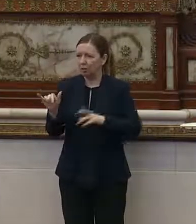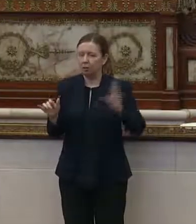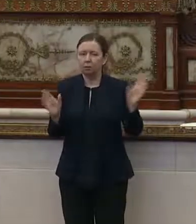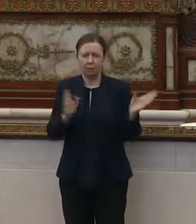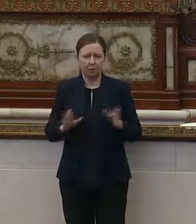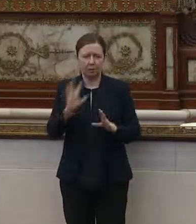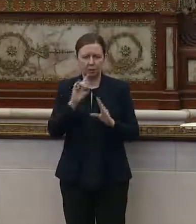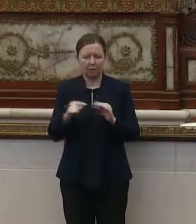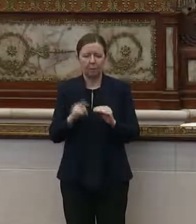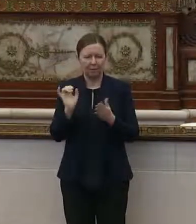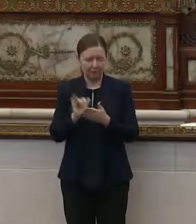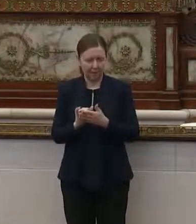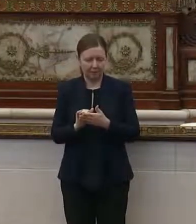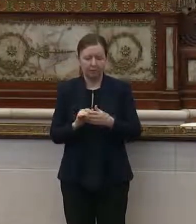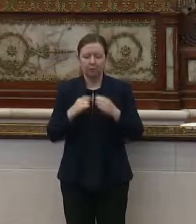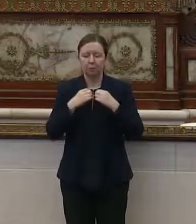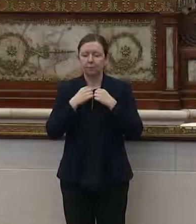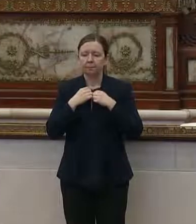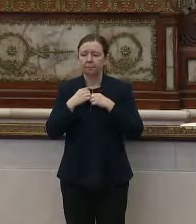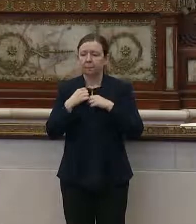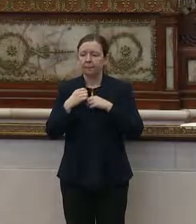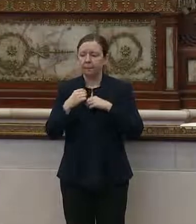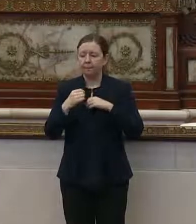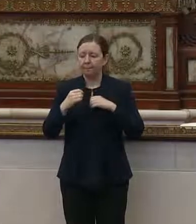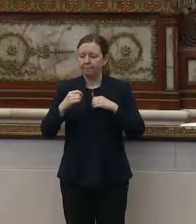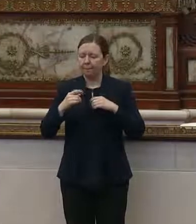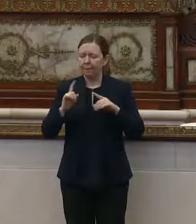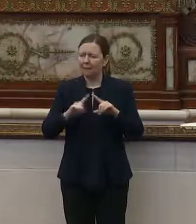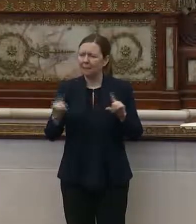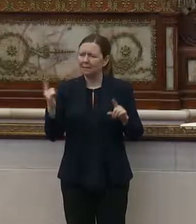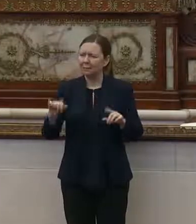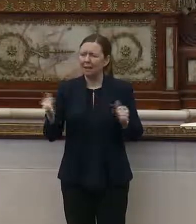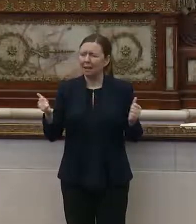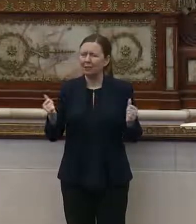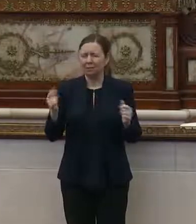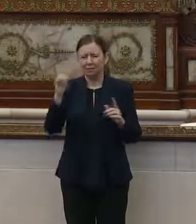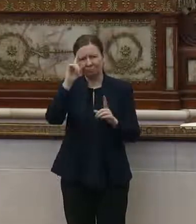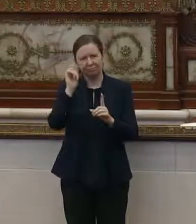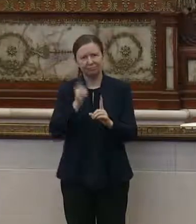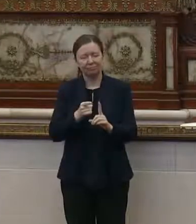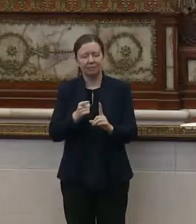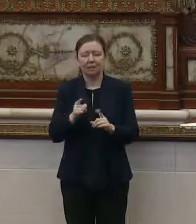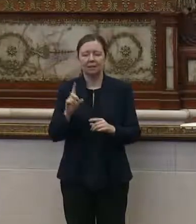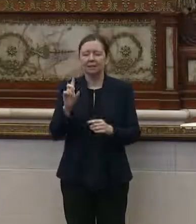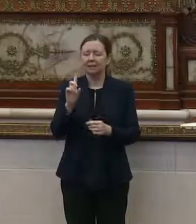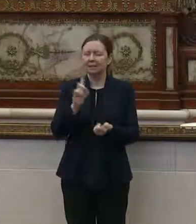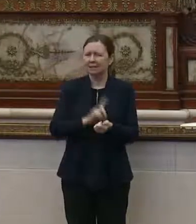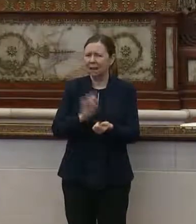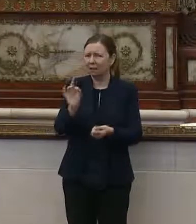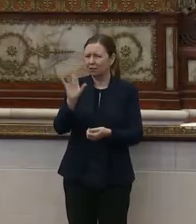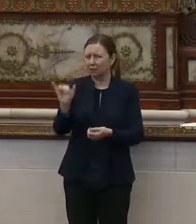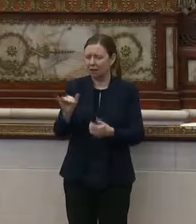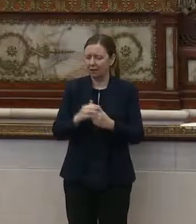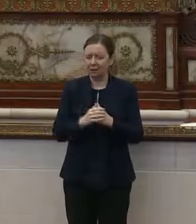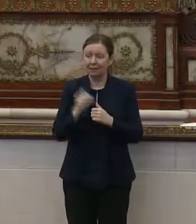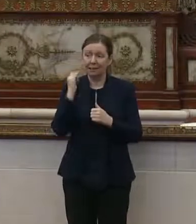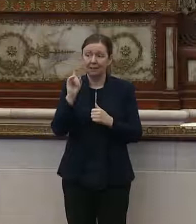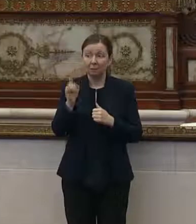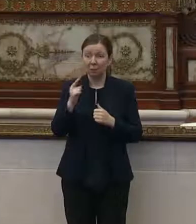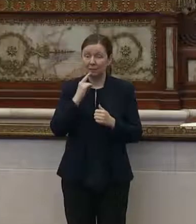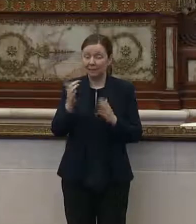to talk about that. But in the meantime, something else just dawned on me. Dr. Farley, if you're